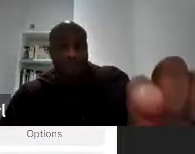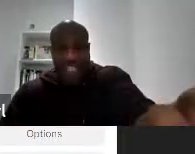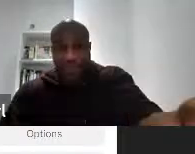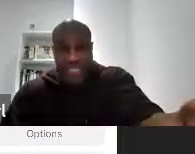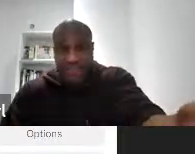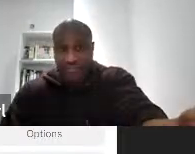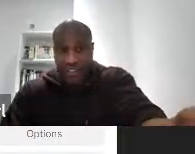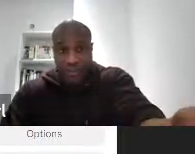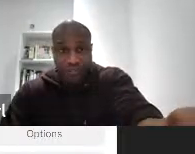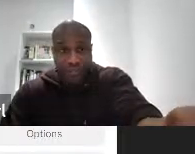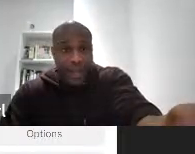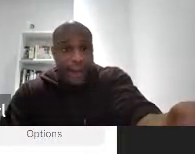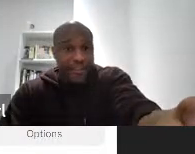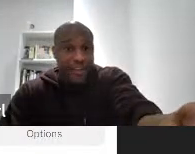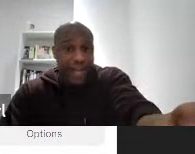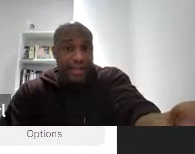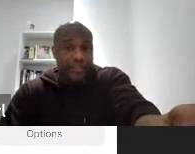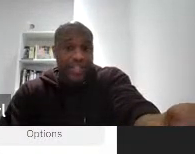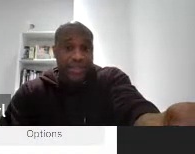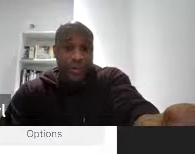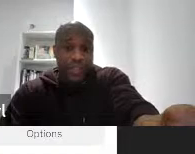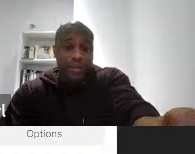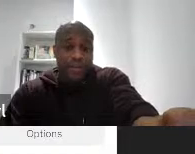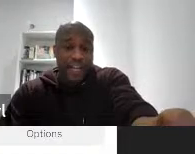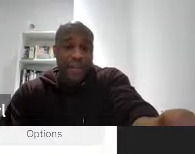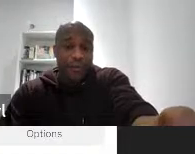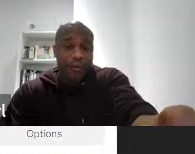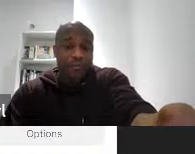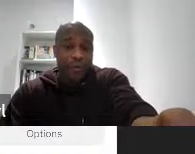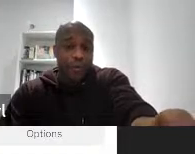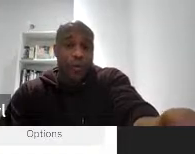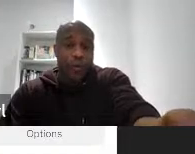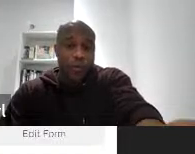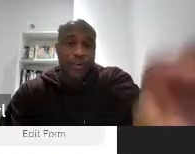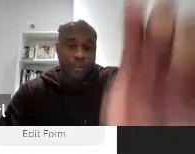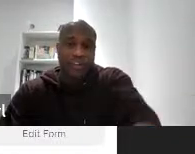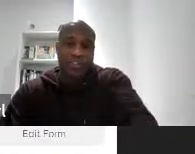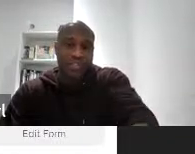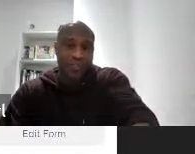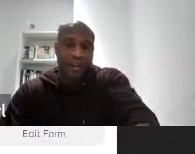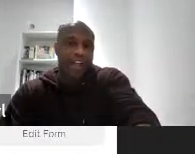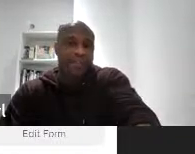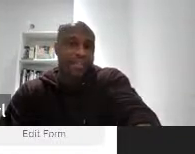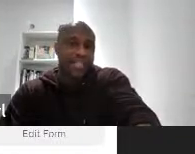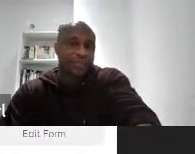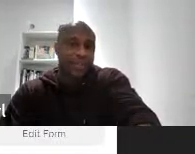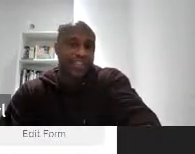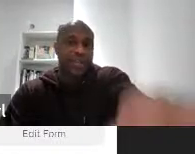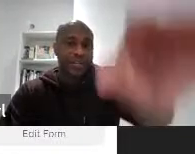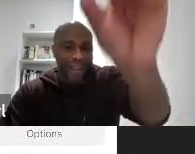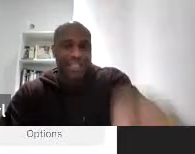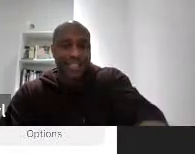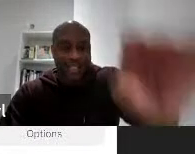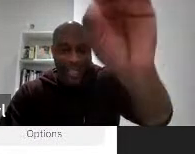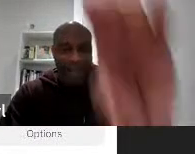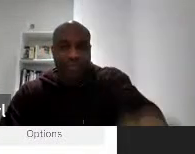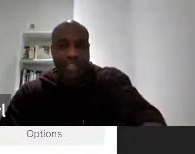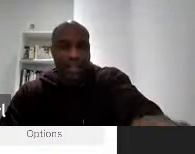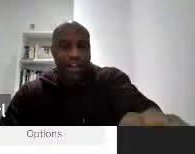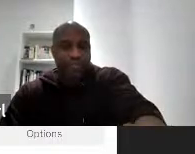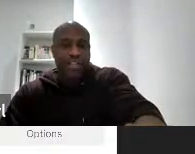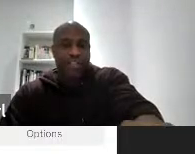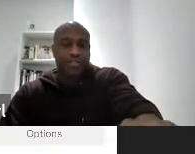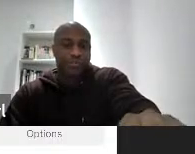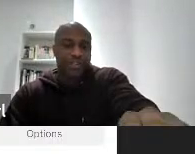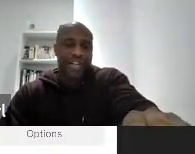this for this specific restaurant, but then this is also available for all the other restaurants as well that I put into it. So it basically scales